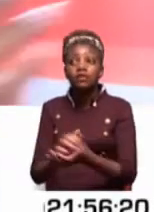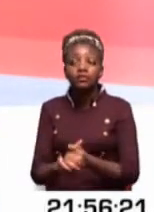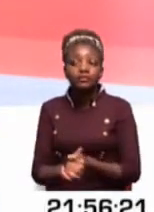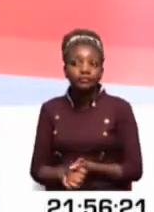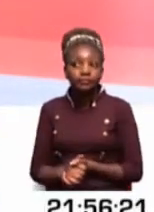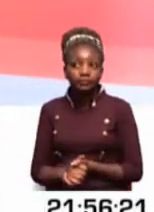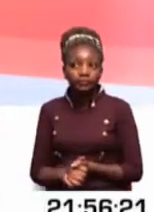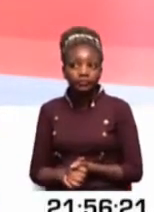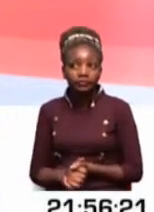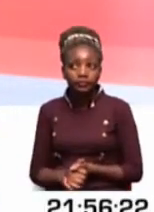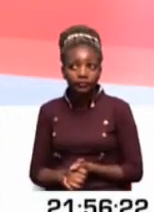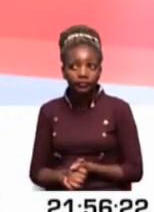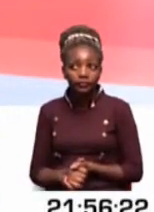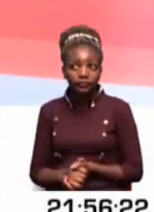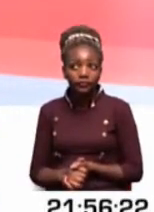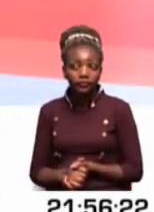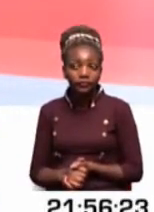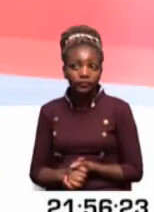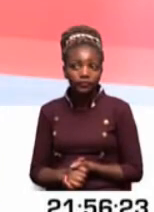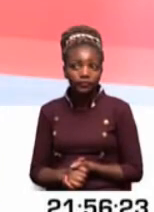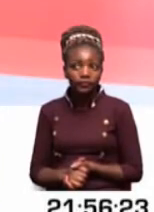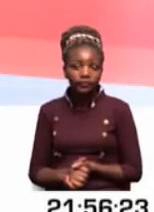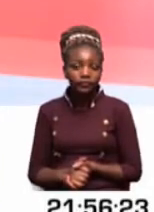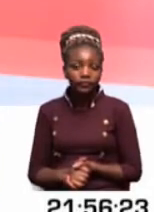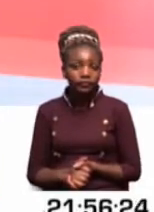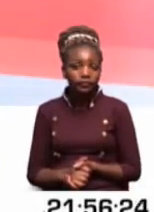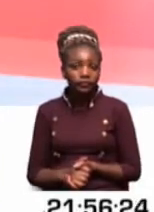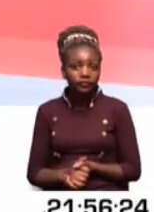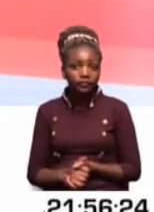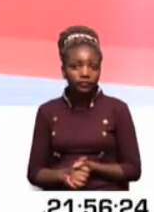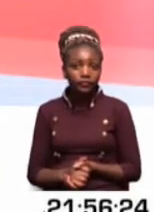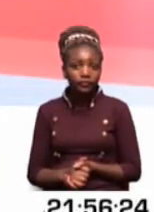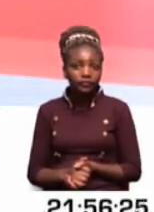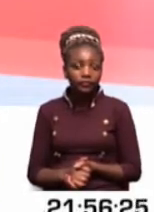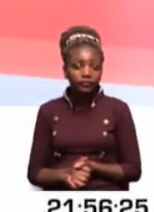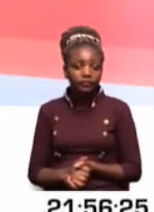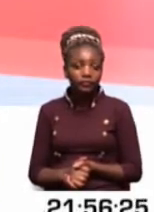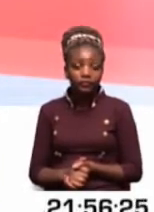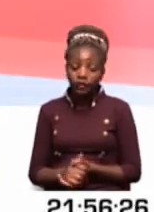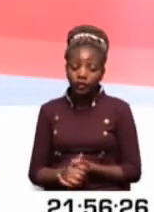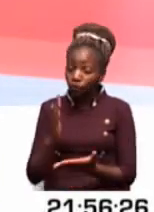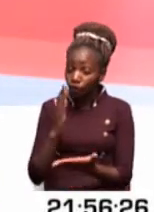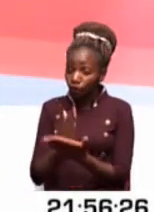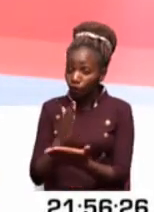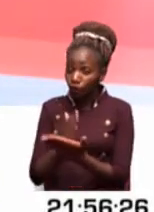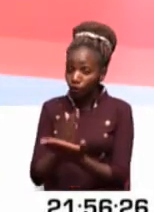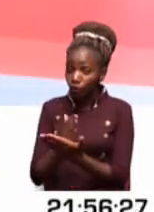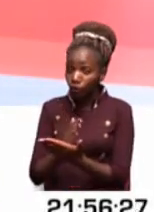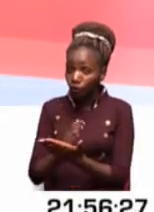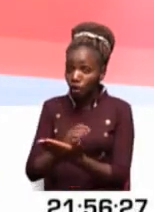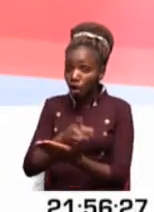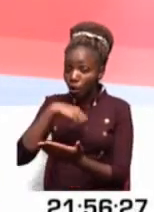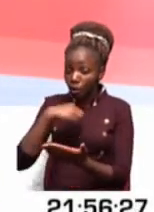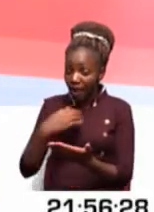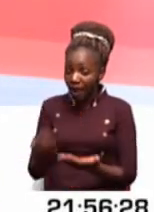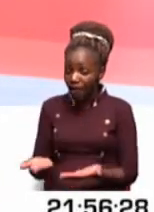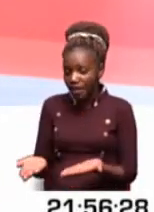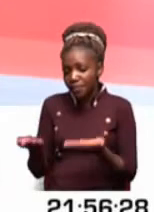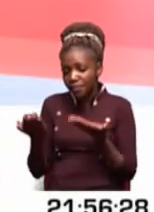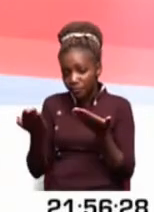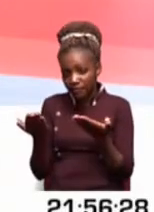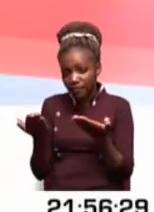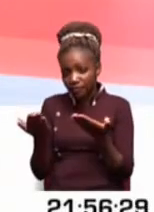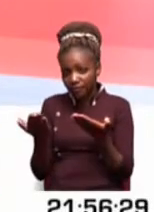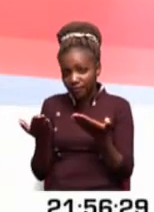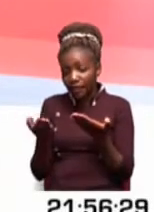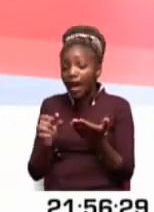when I received a call from Elizabeth. Without doubt, we have moved as a country. But what I'm saying